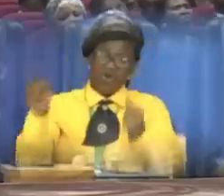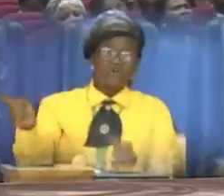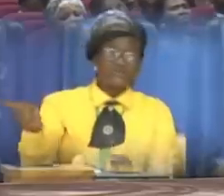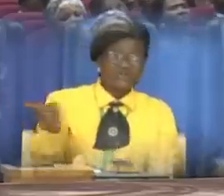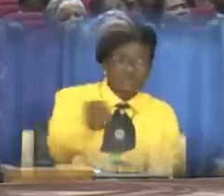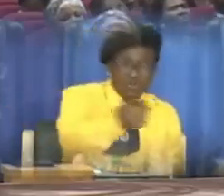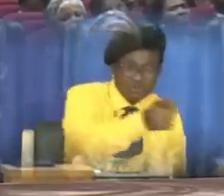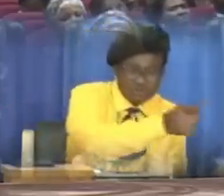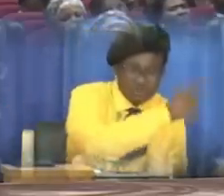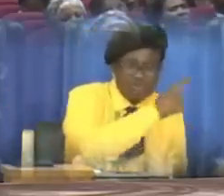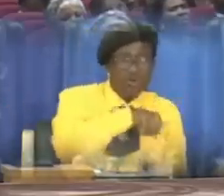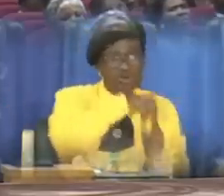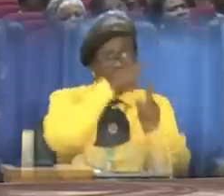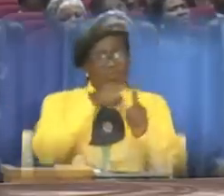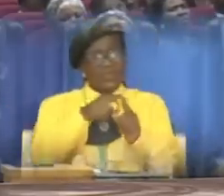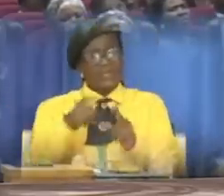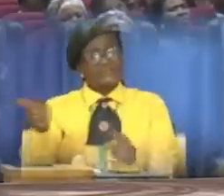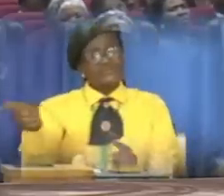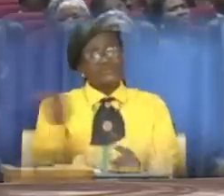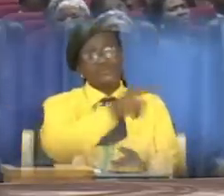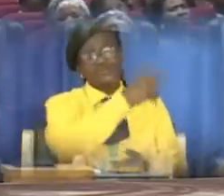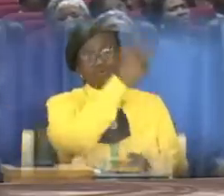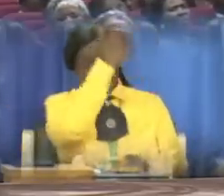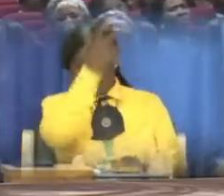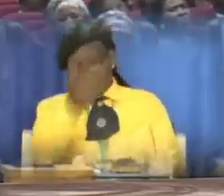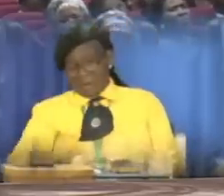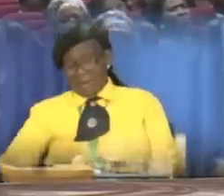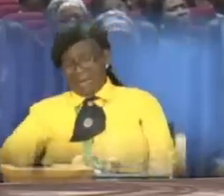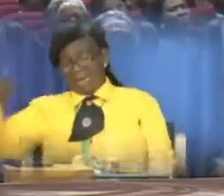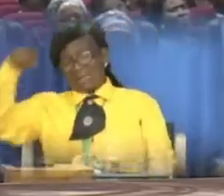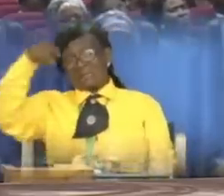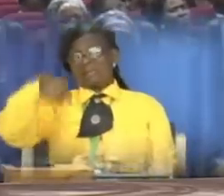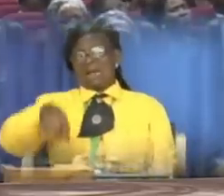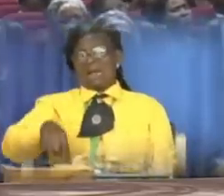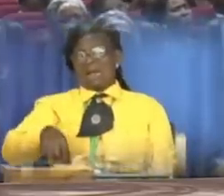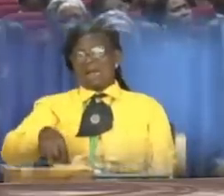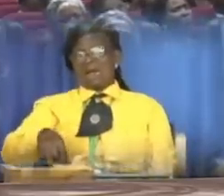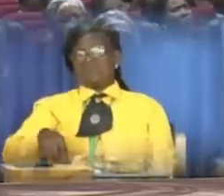When you are lying down helplessly asleep,